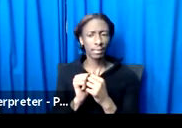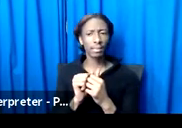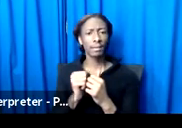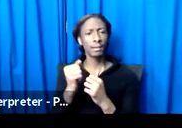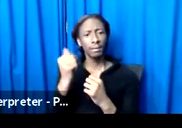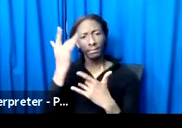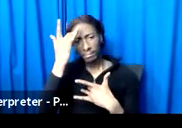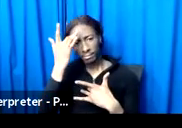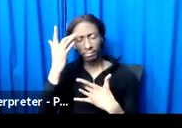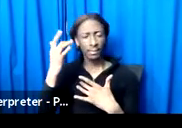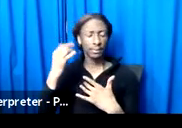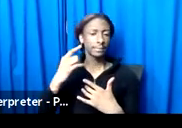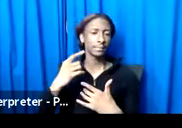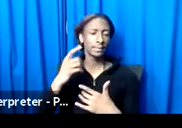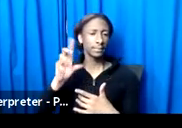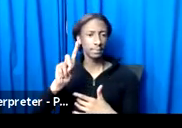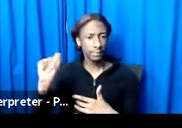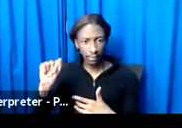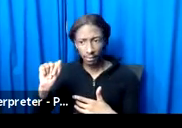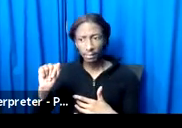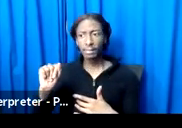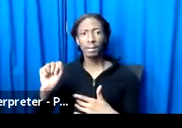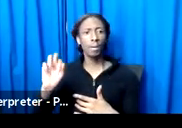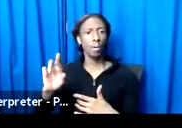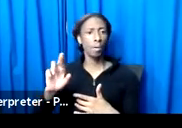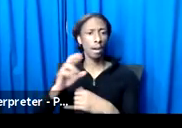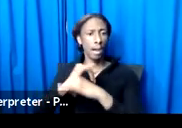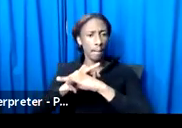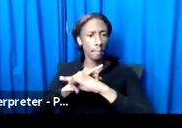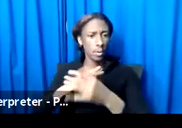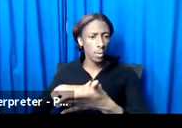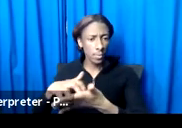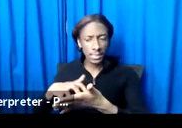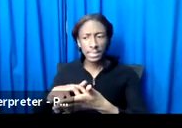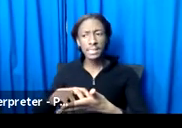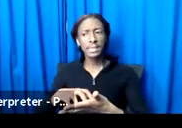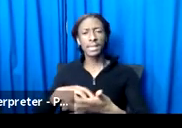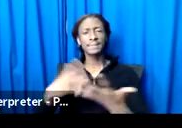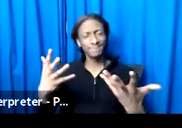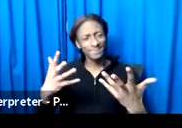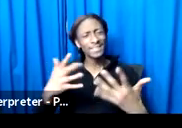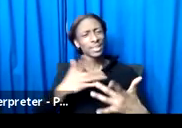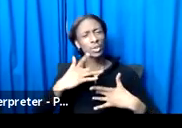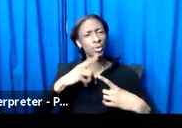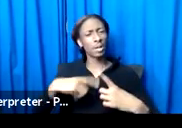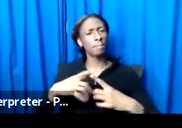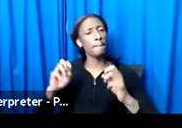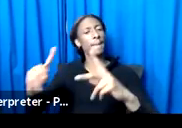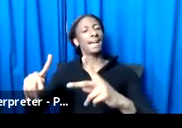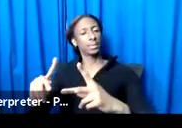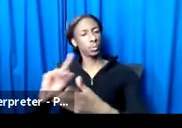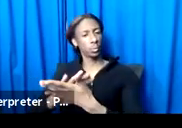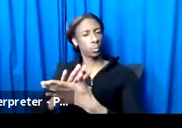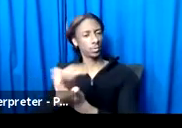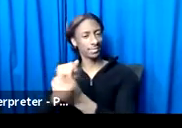immunocompromised, and worry about them being able to return to a safe environment at school.